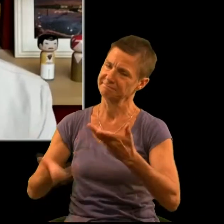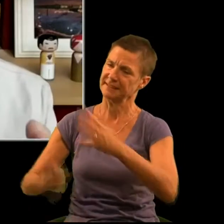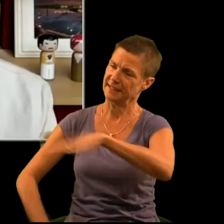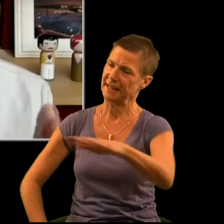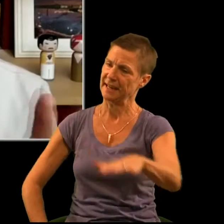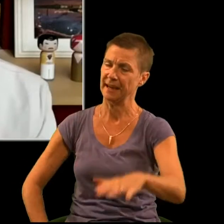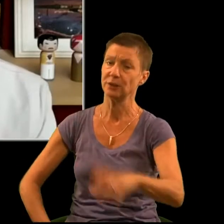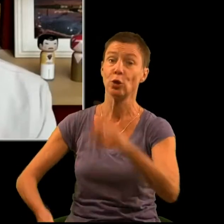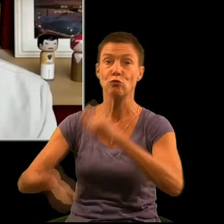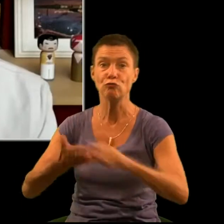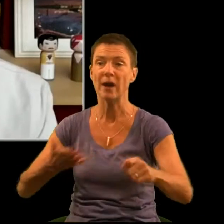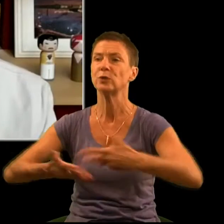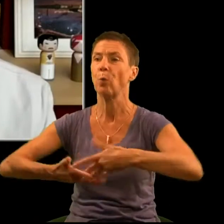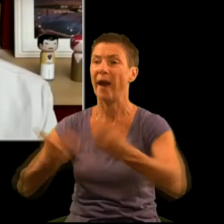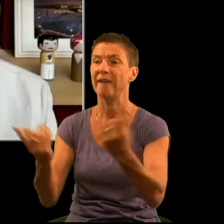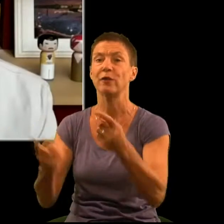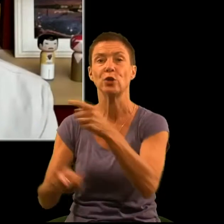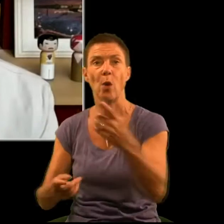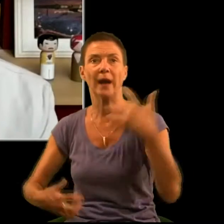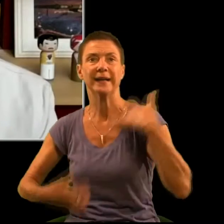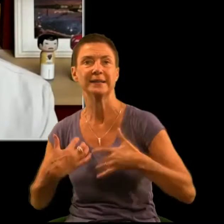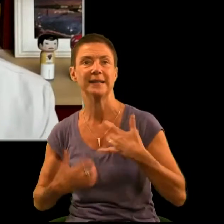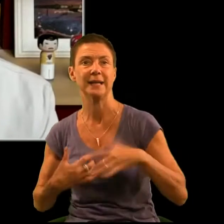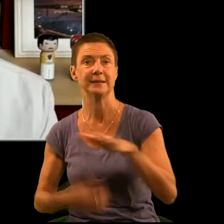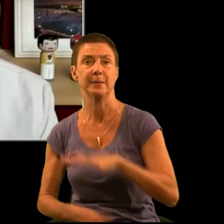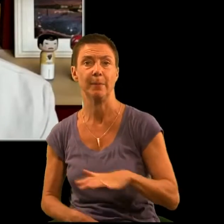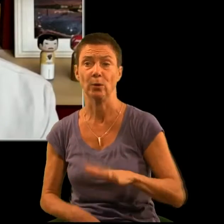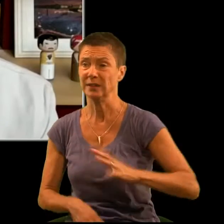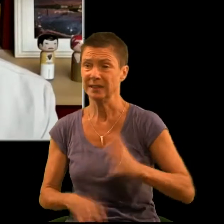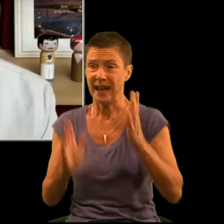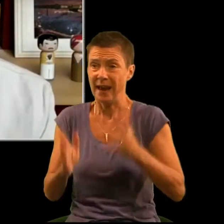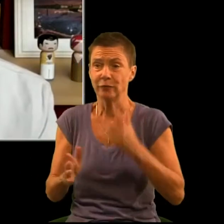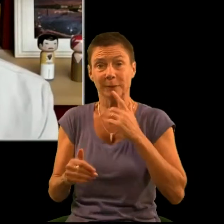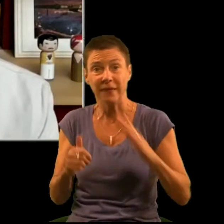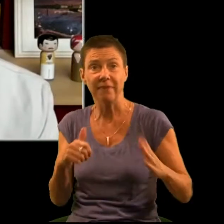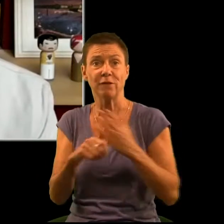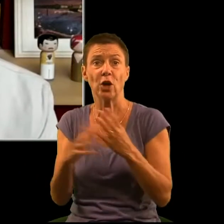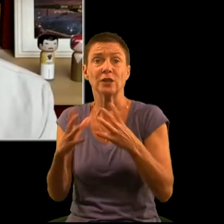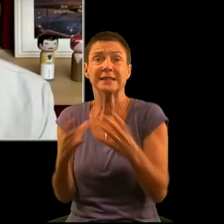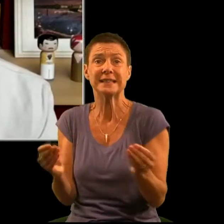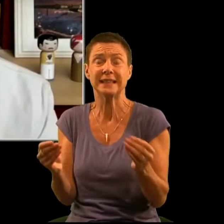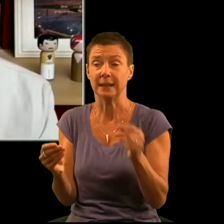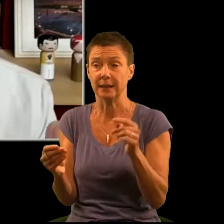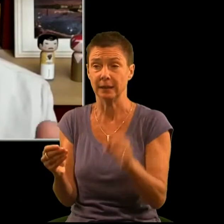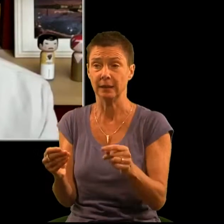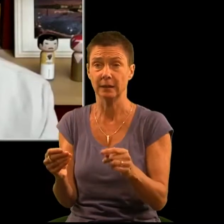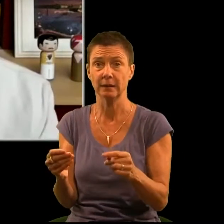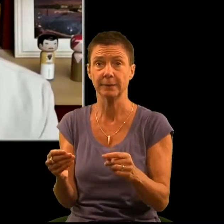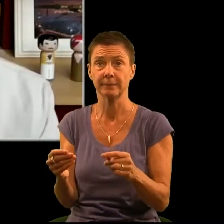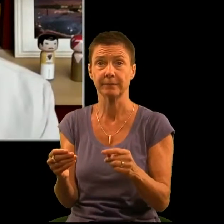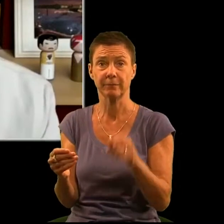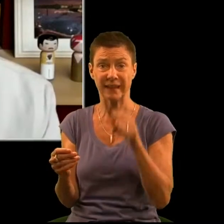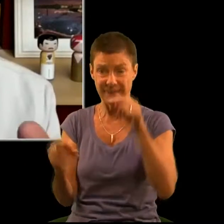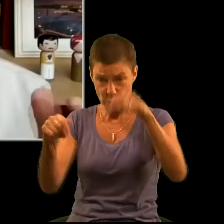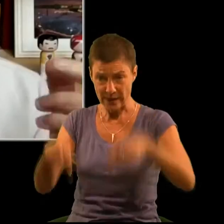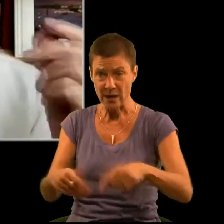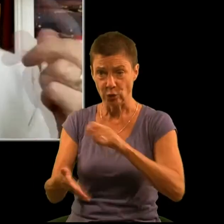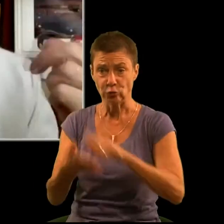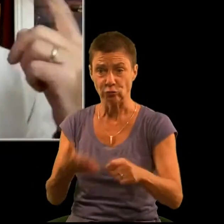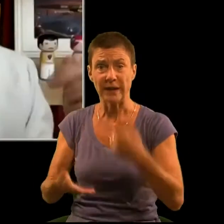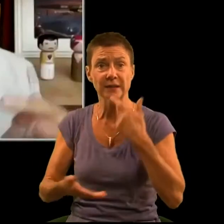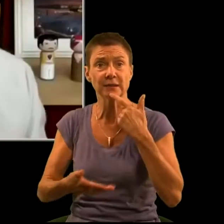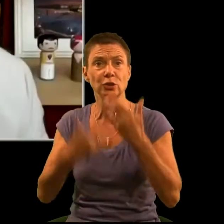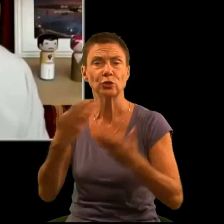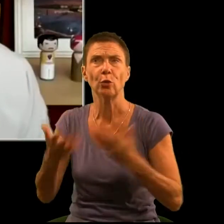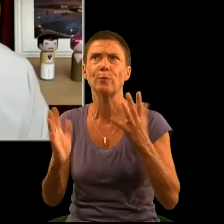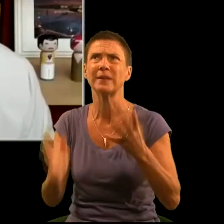write the scene you're excited about. You don't have to write the first scene. You can write any scene. And if you're here to write a story, you must have some scene